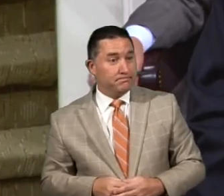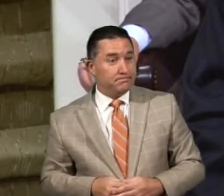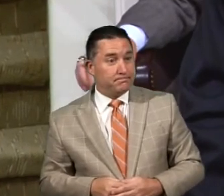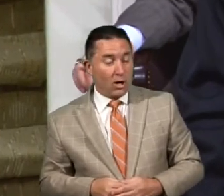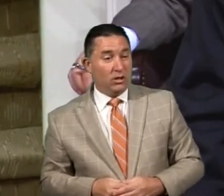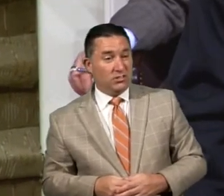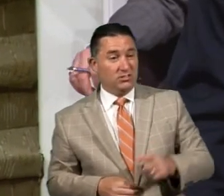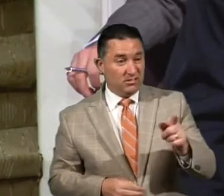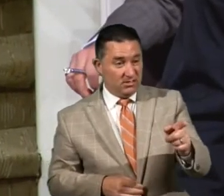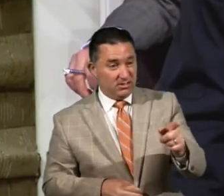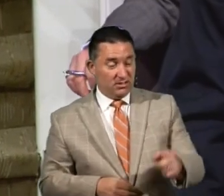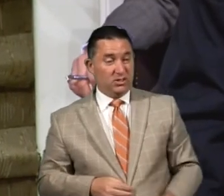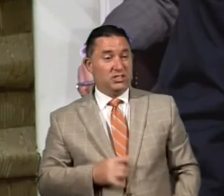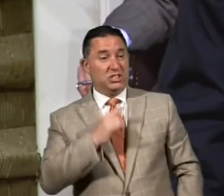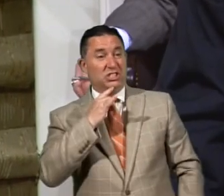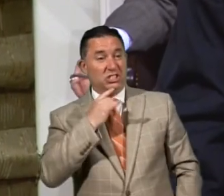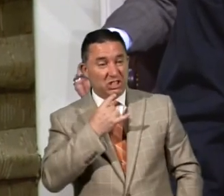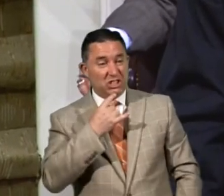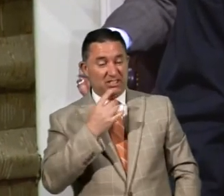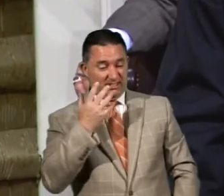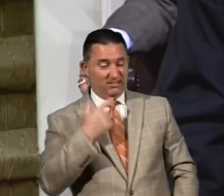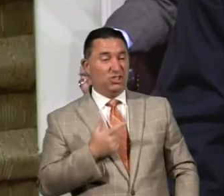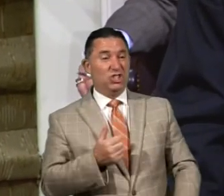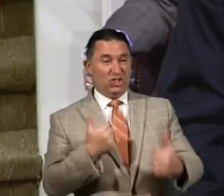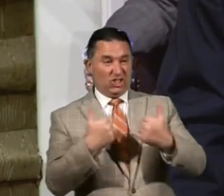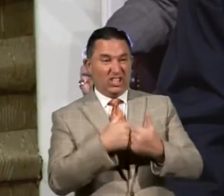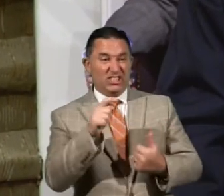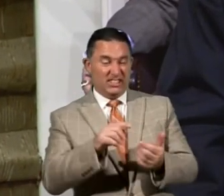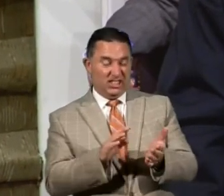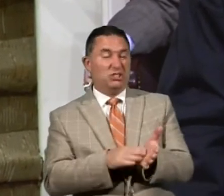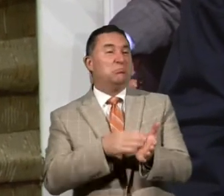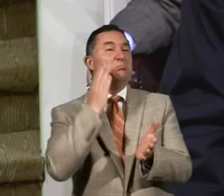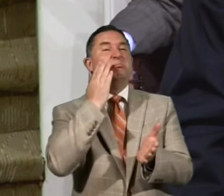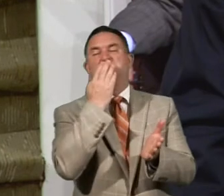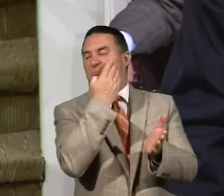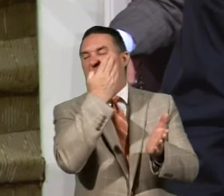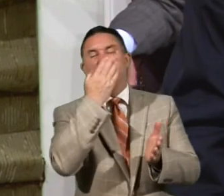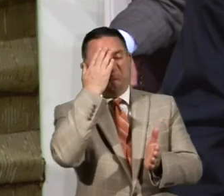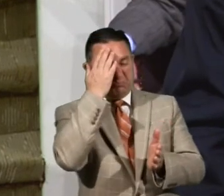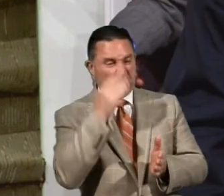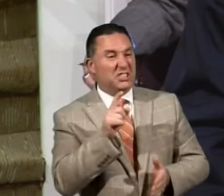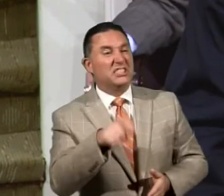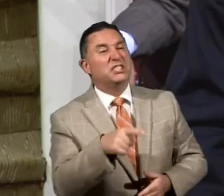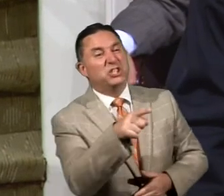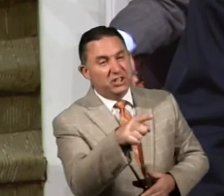I said, you're one of those seriously cosmetically challenged people I've ever met.